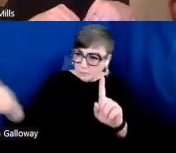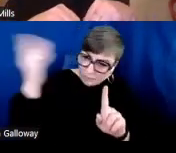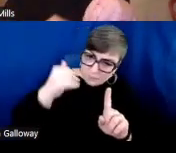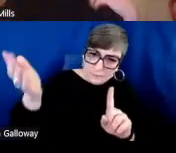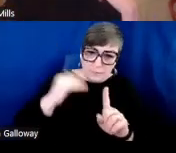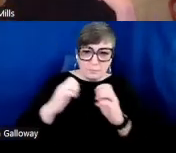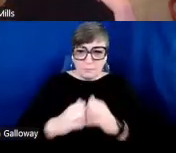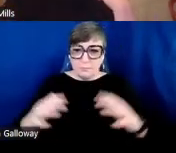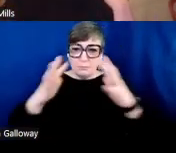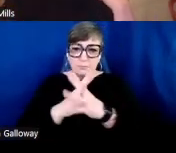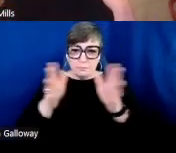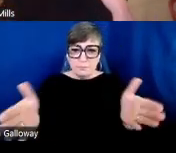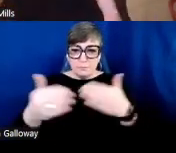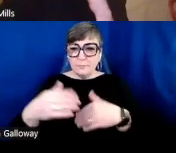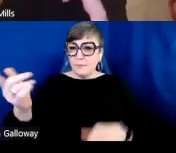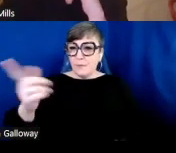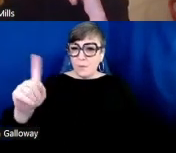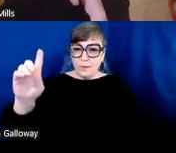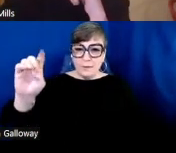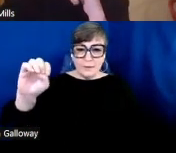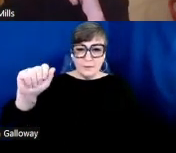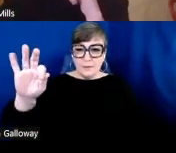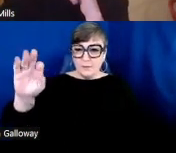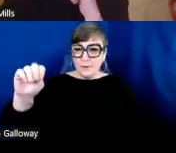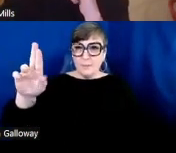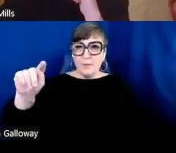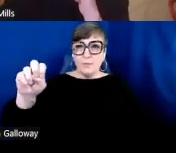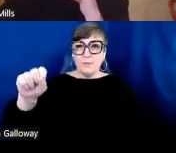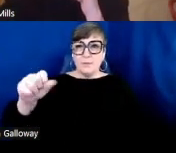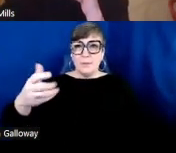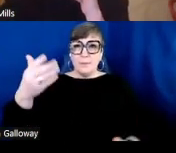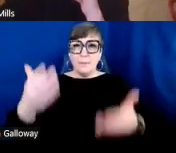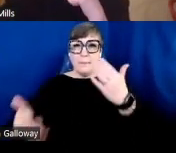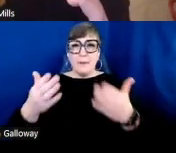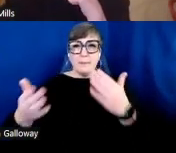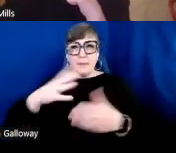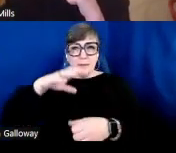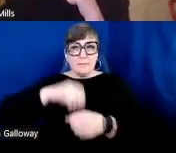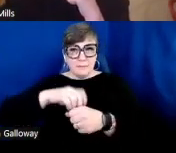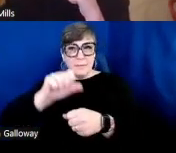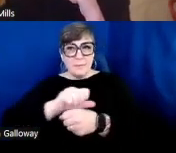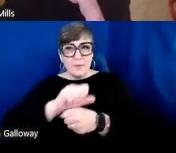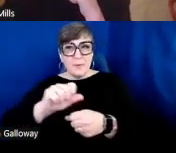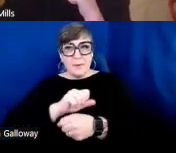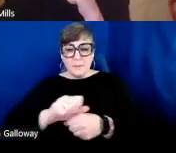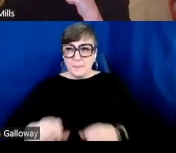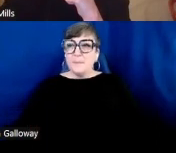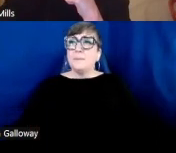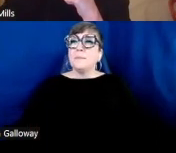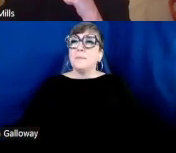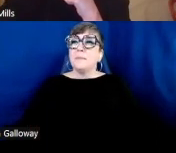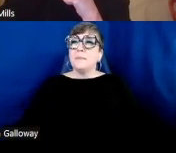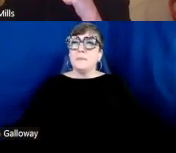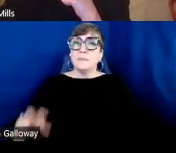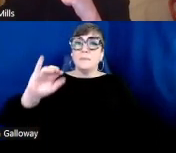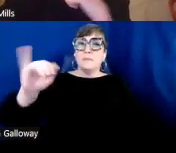deaf mutes might be employed this is um a news clipping called want deaf mutes in edison plant in january